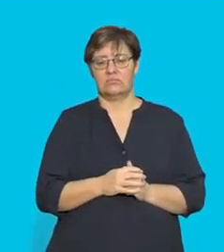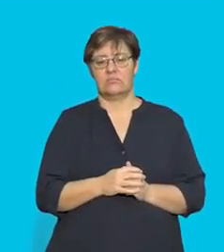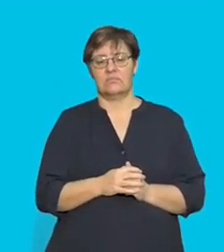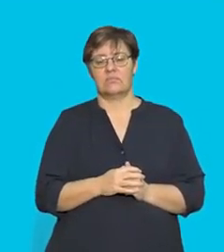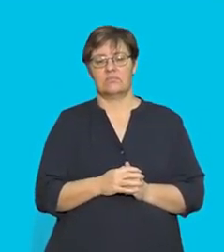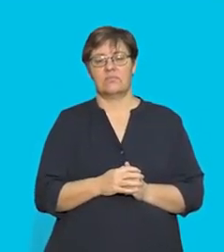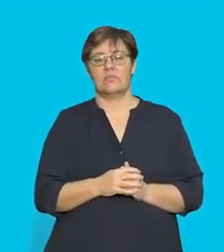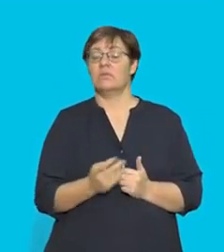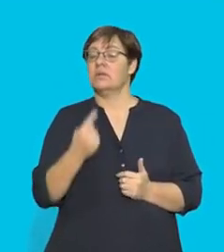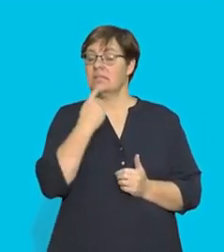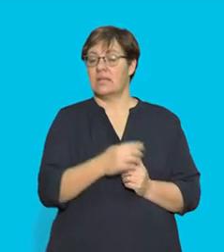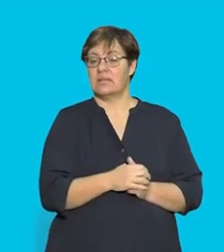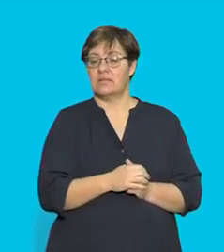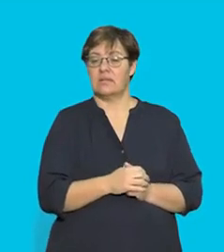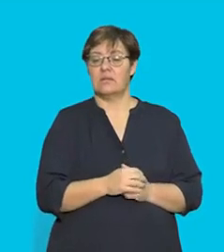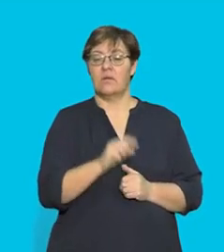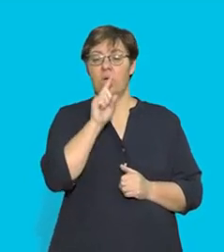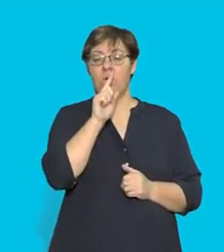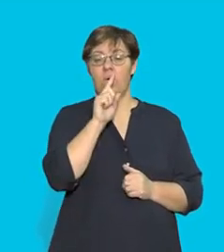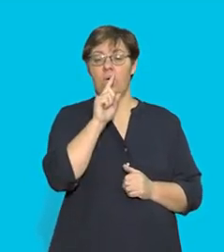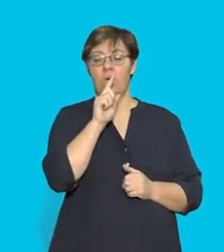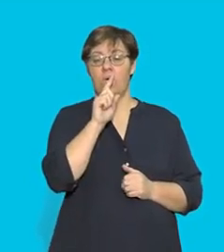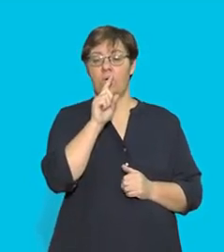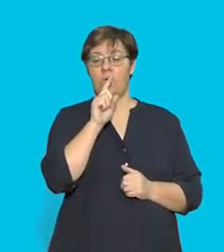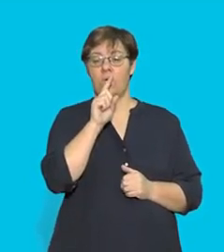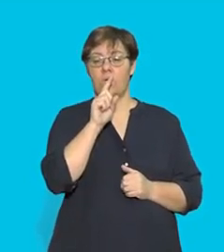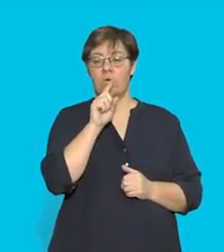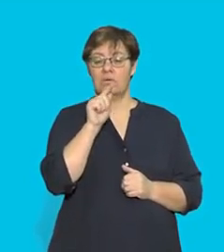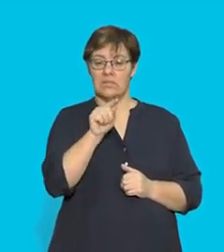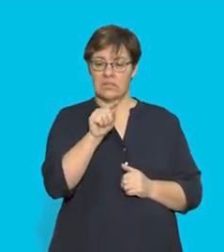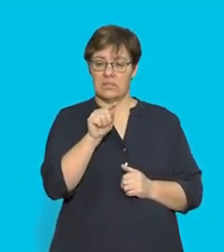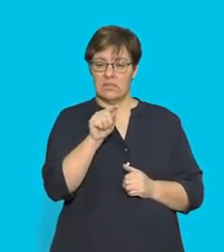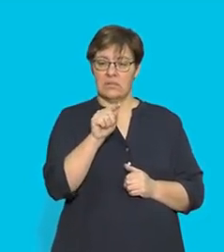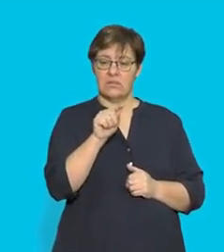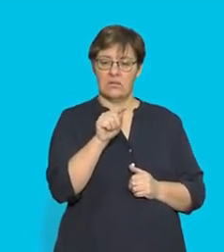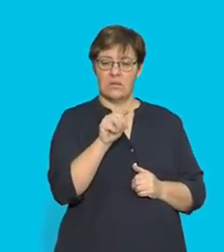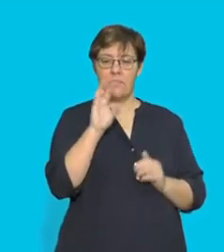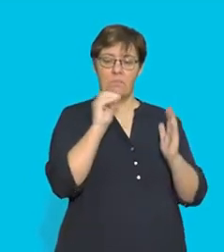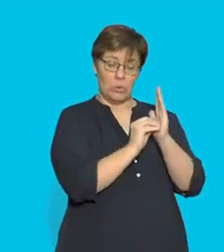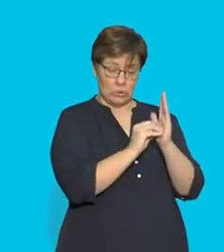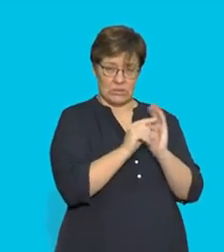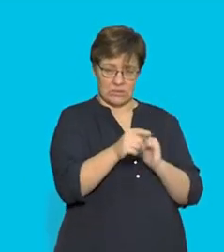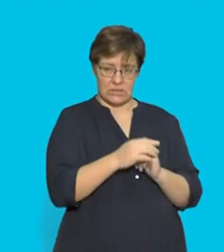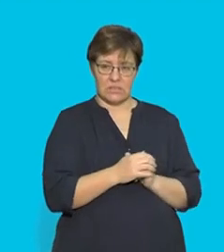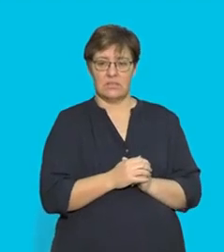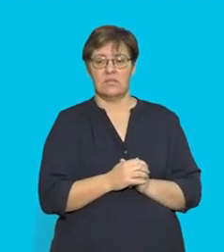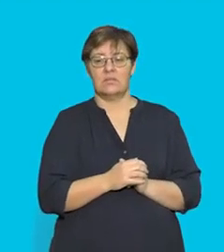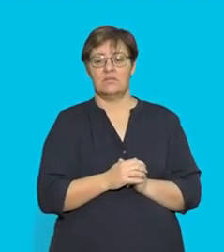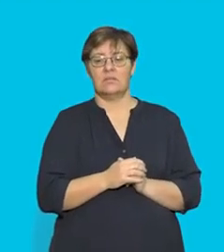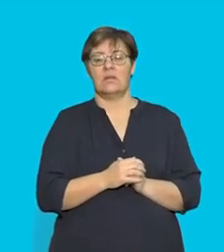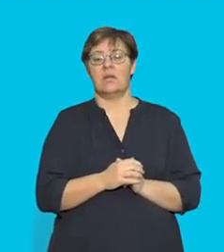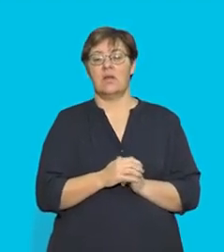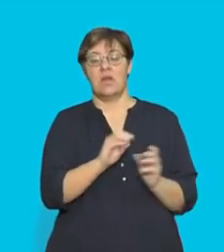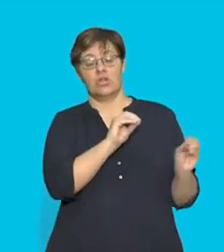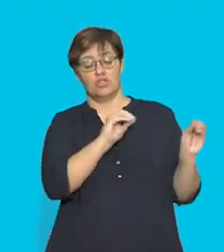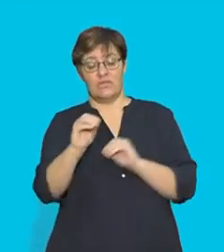calculator. And we're going to say 128 over this value BC that we have stored in our calculator, and we're going to find